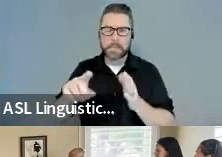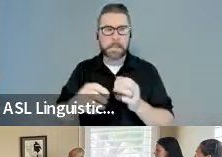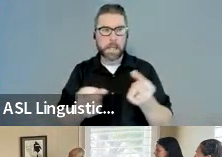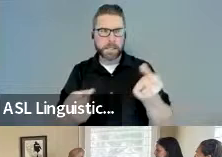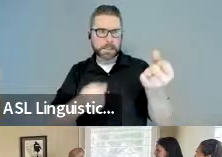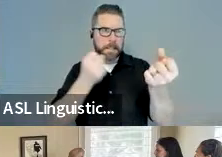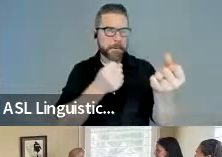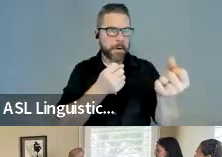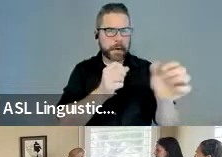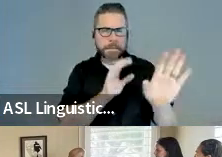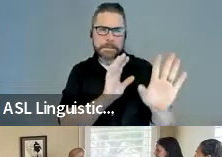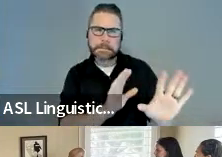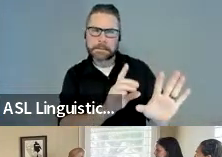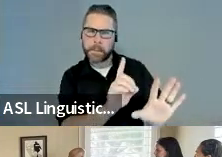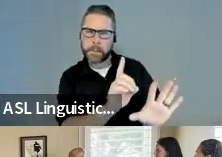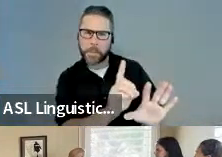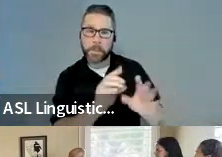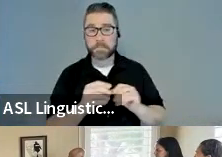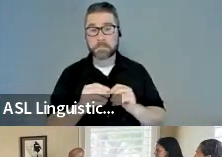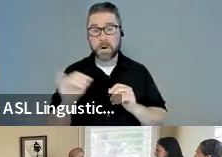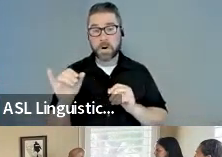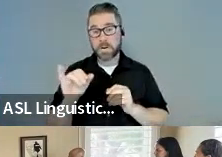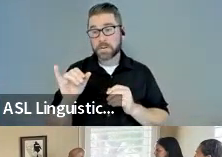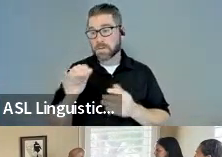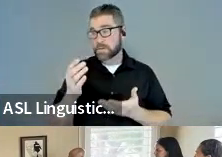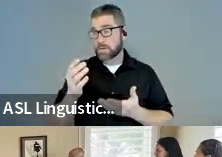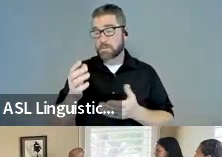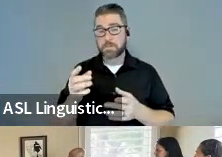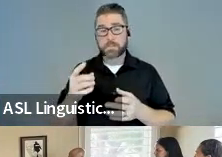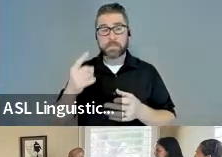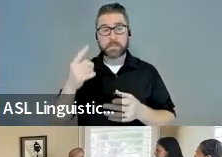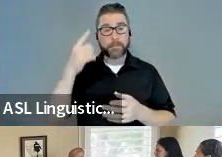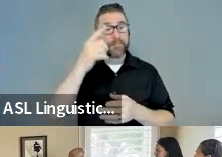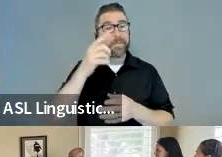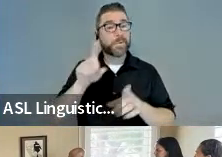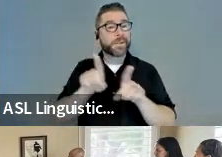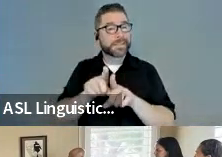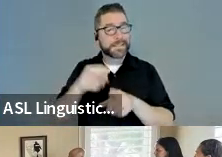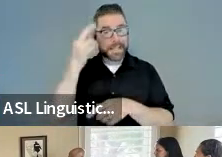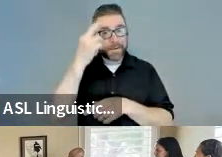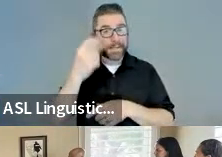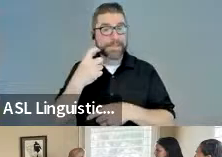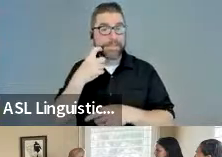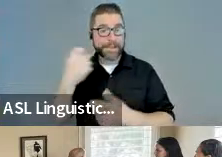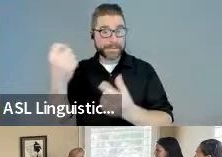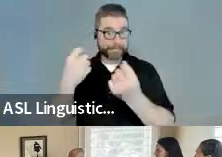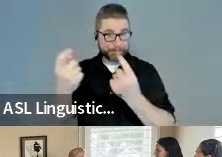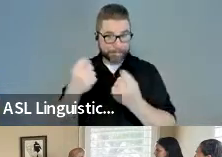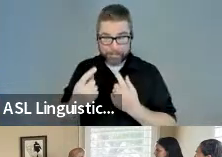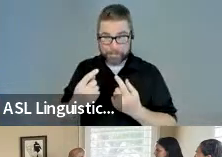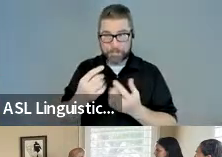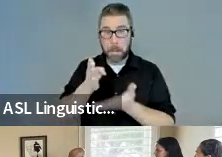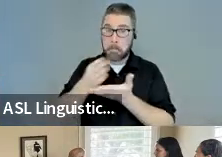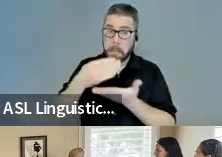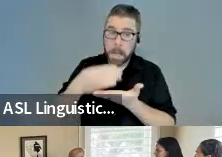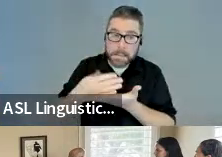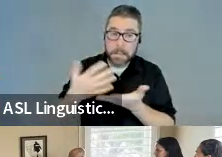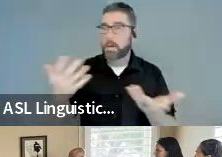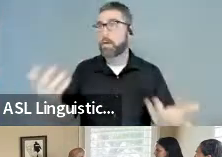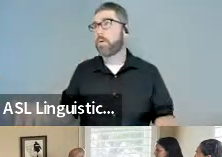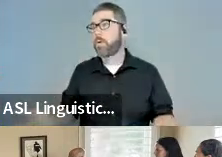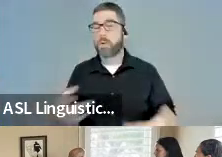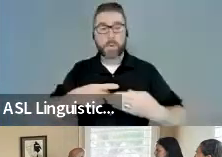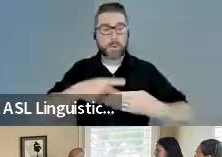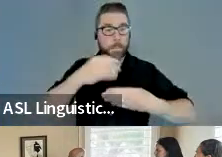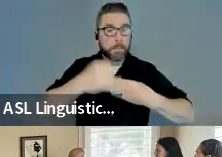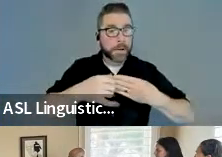same questions you all just posed to me, right? Maybe it's a budget question, maybe it's questions about the bike lane project itself.